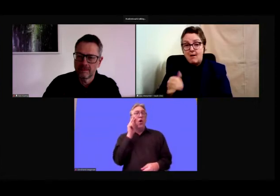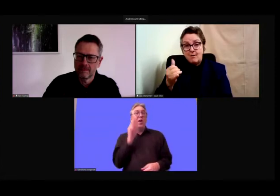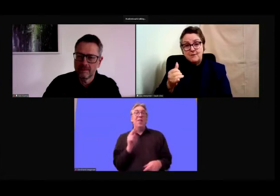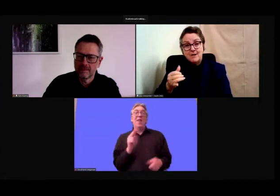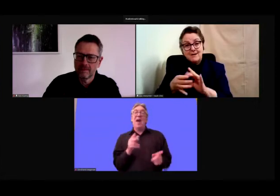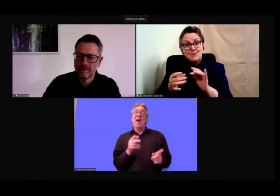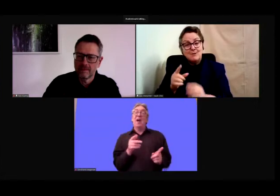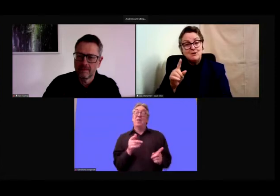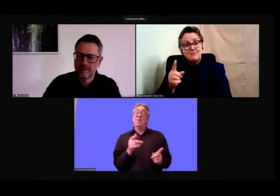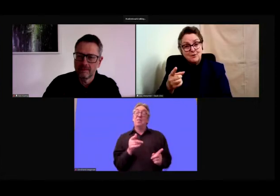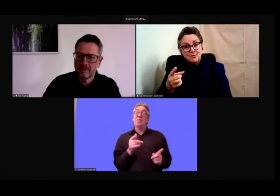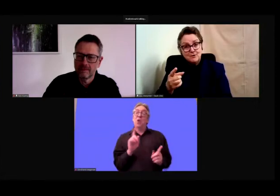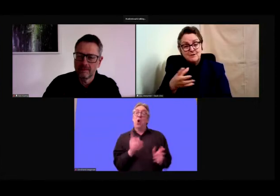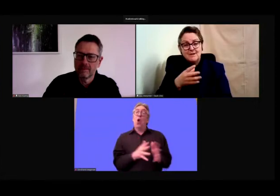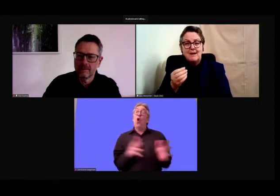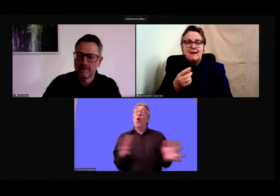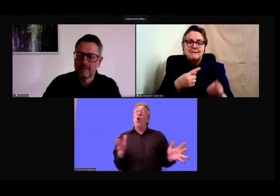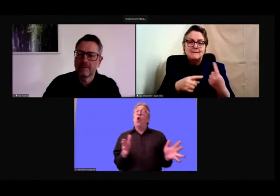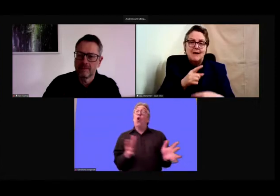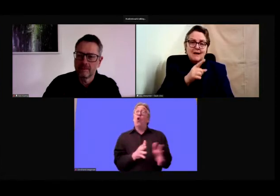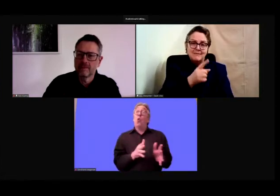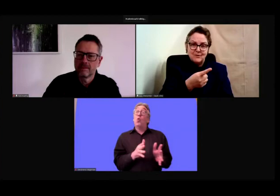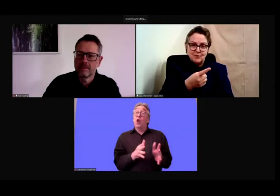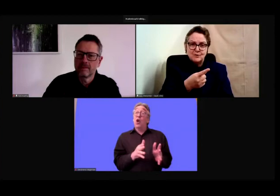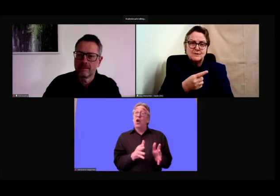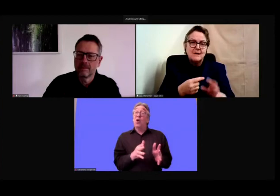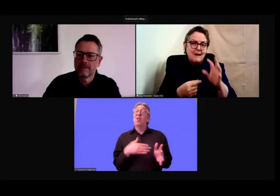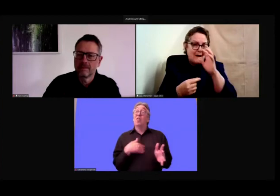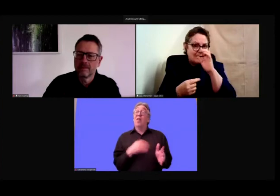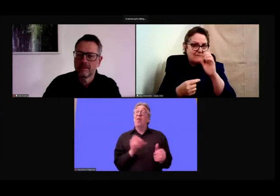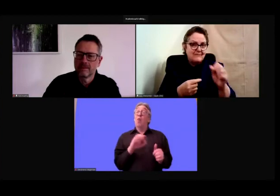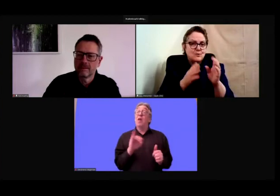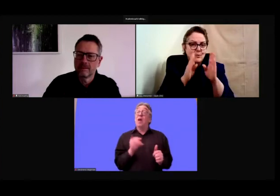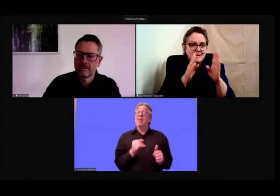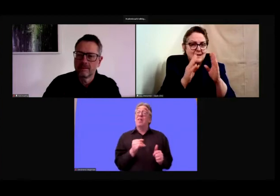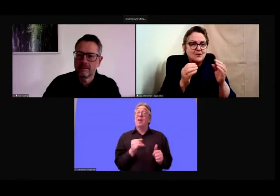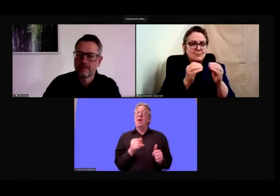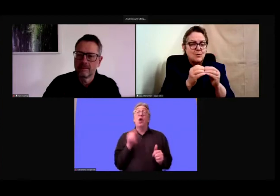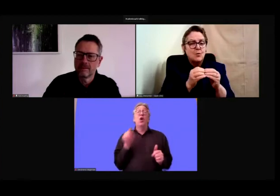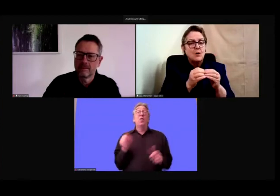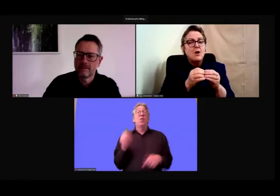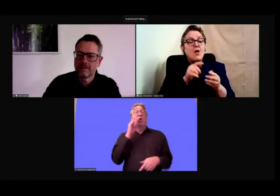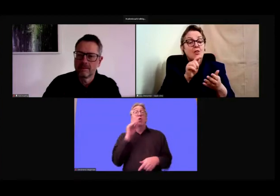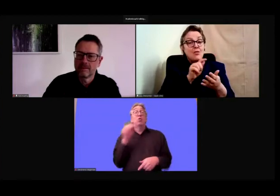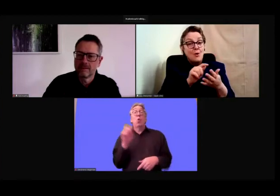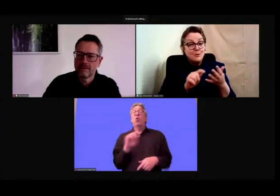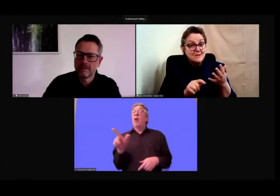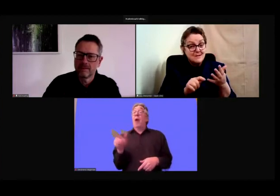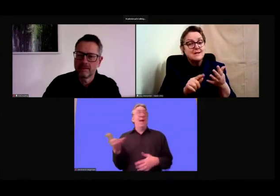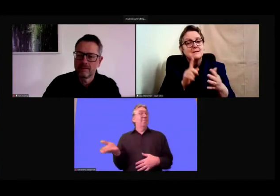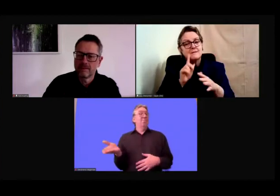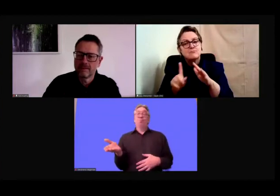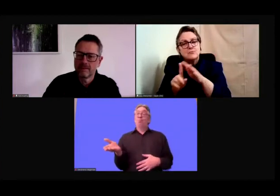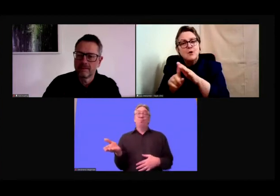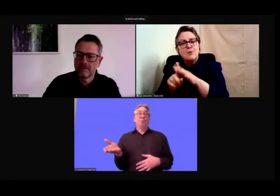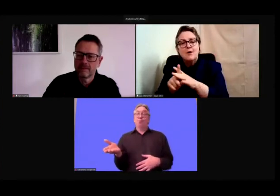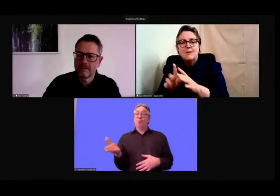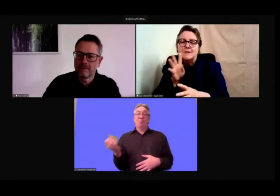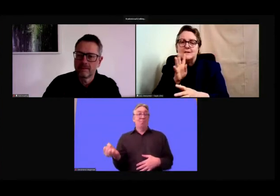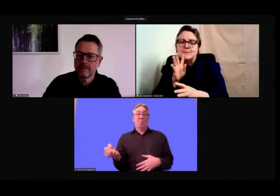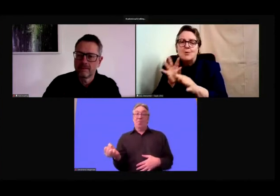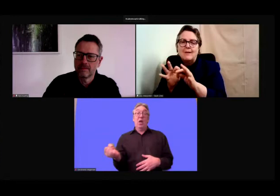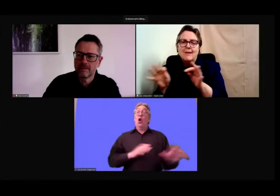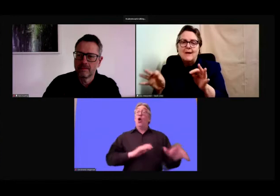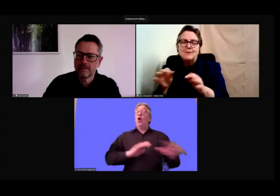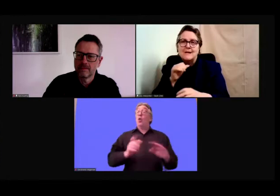in sign that also guided more visual attention. These things also have been found in spoken languages. So in that chapter, I didn't say that it differs. It's more